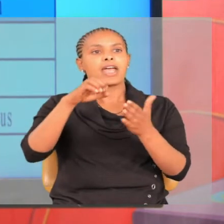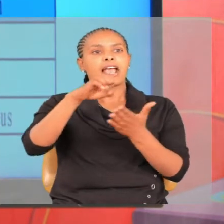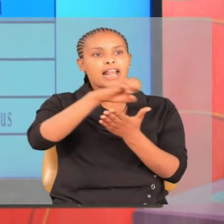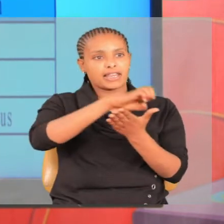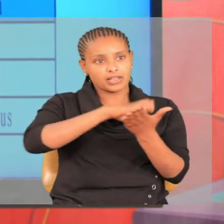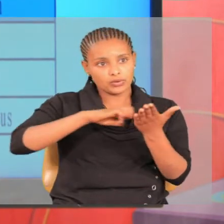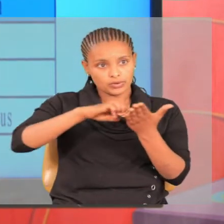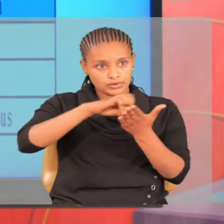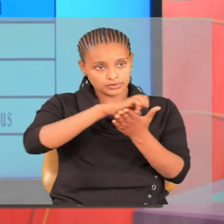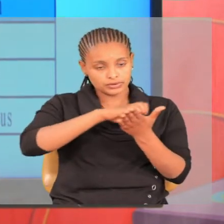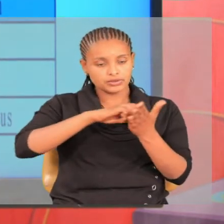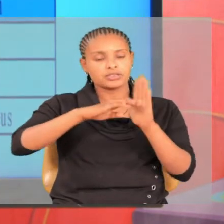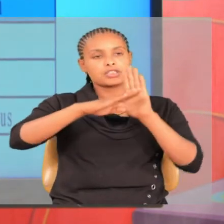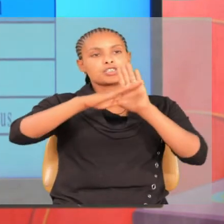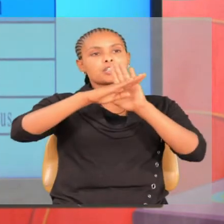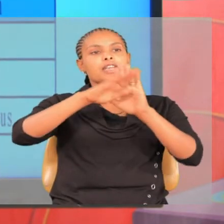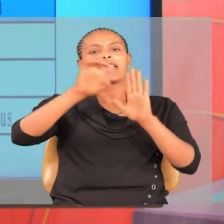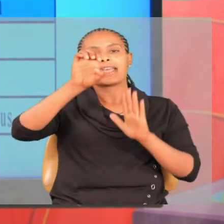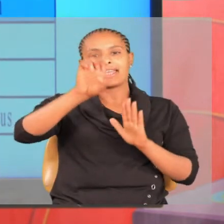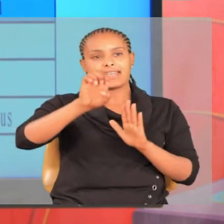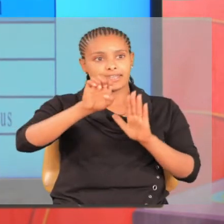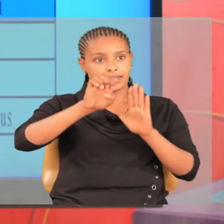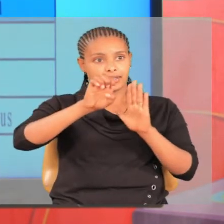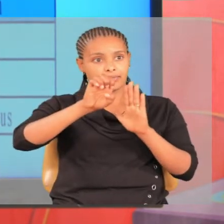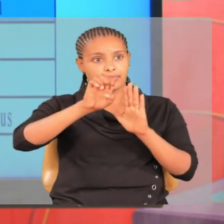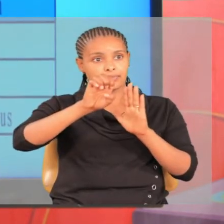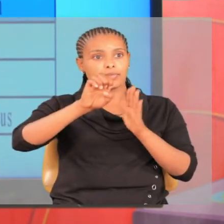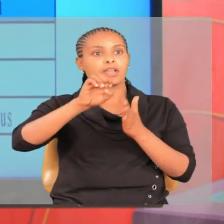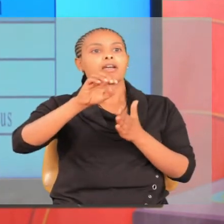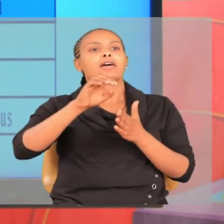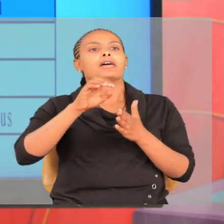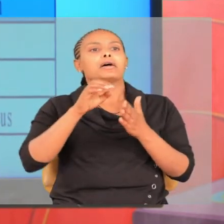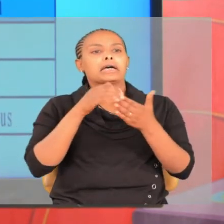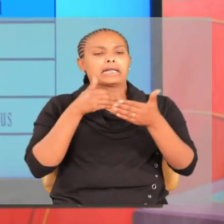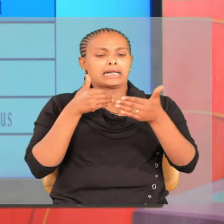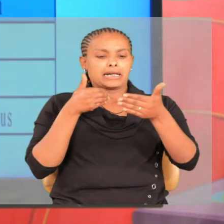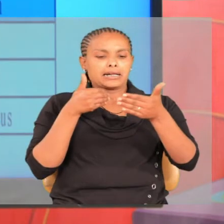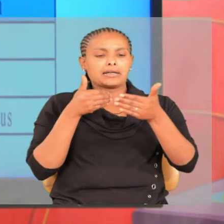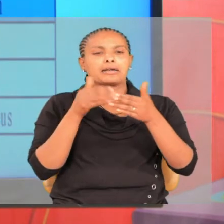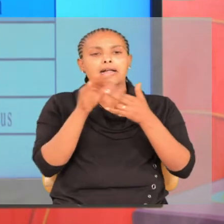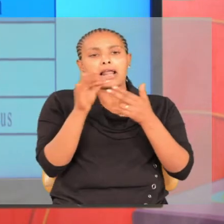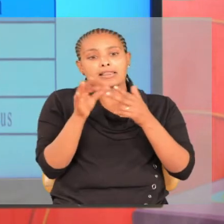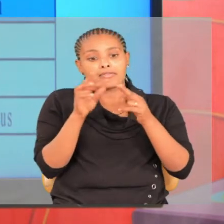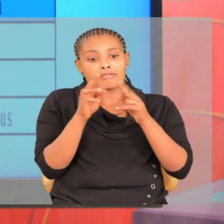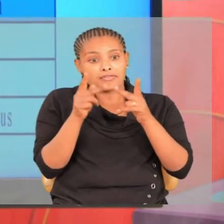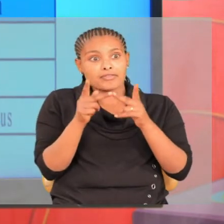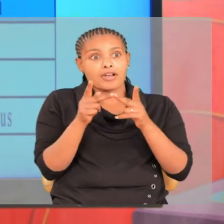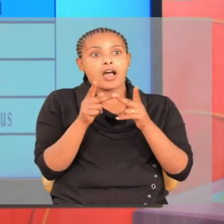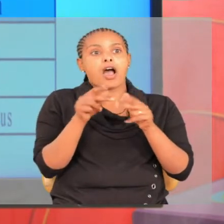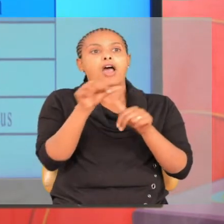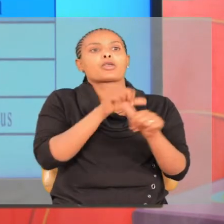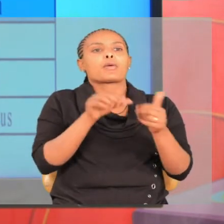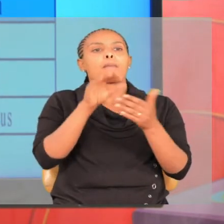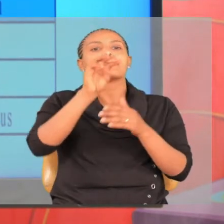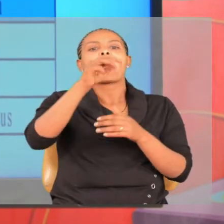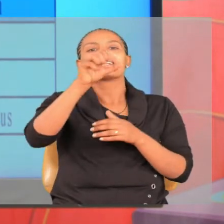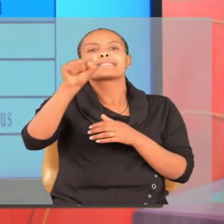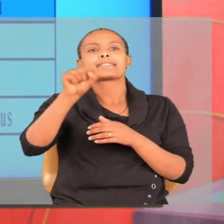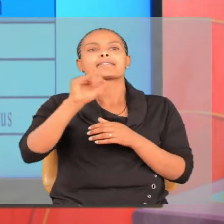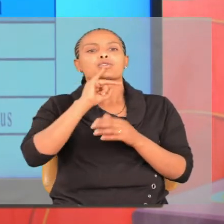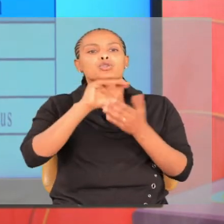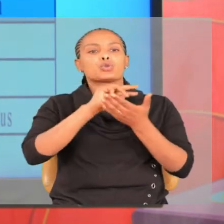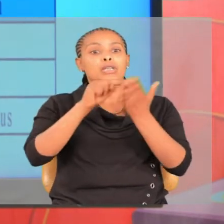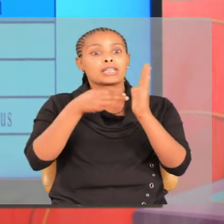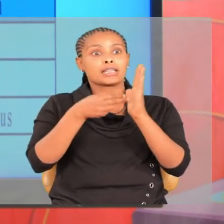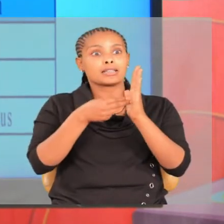Electron, the symbol is E. Relative atomic mass in atomic mass